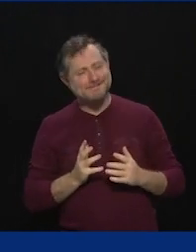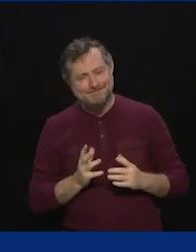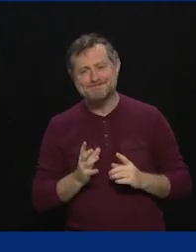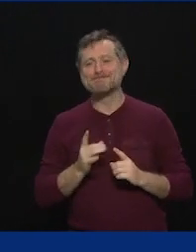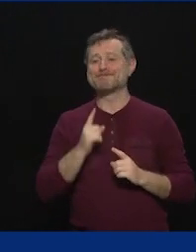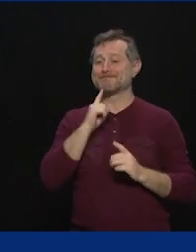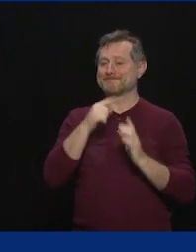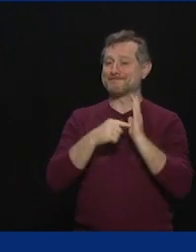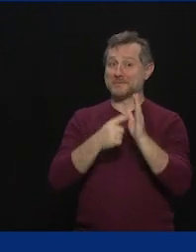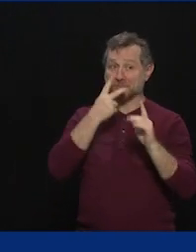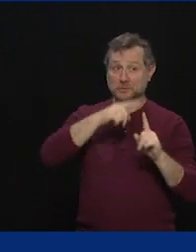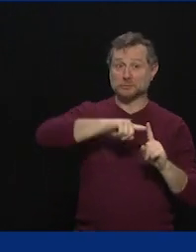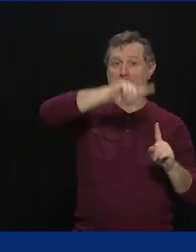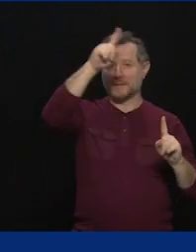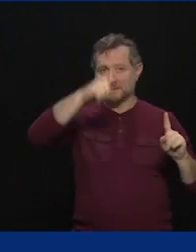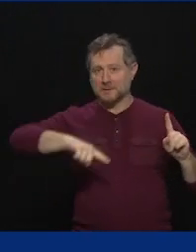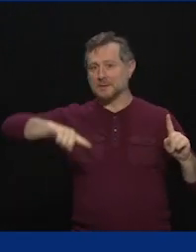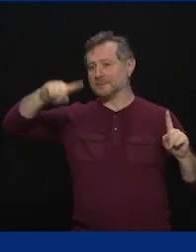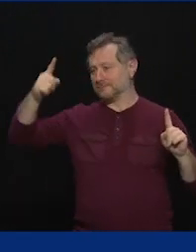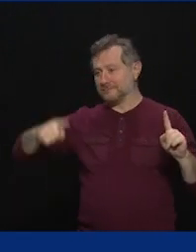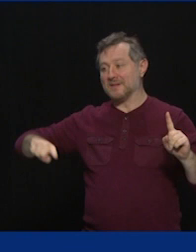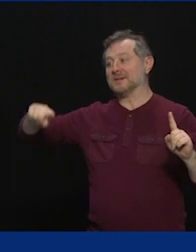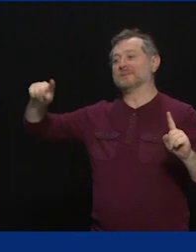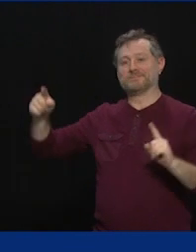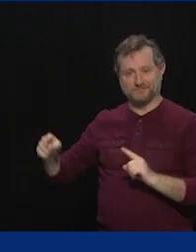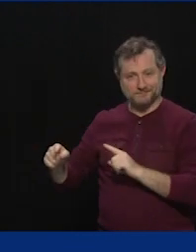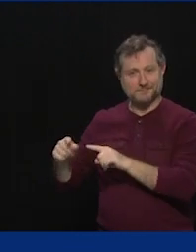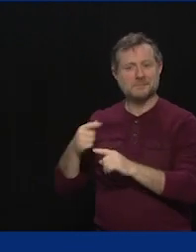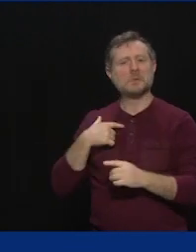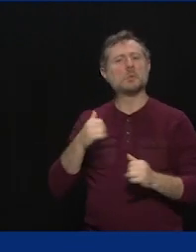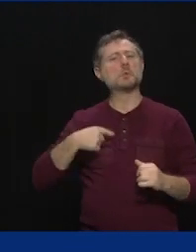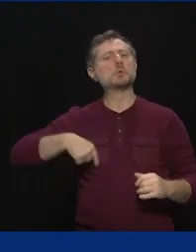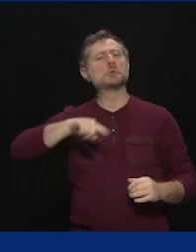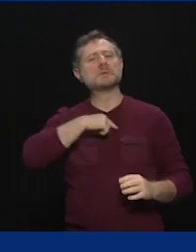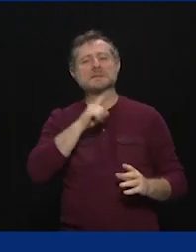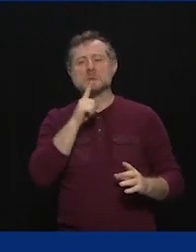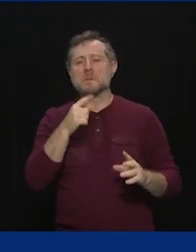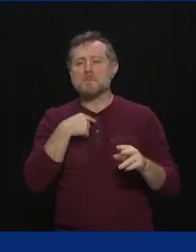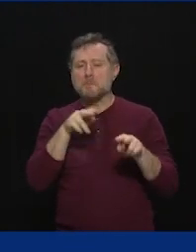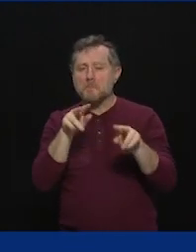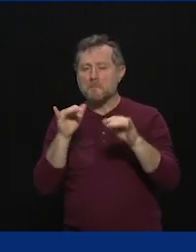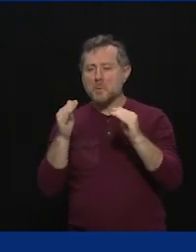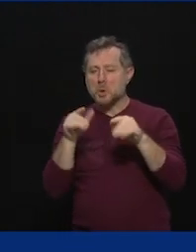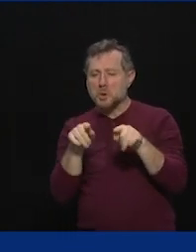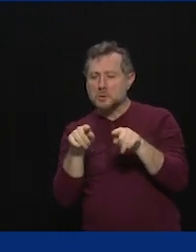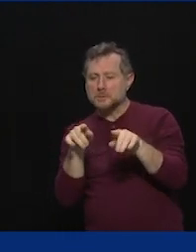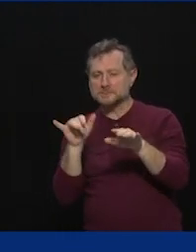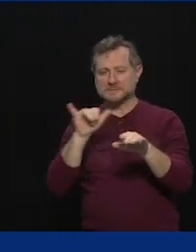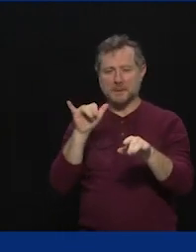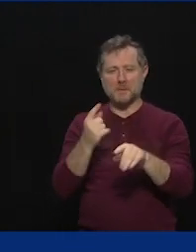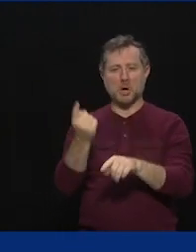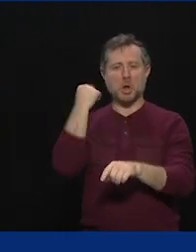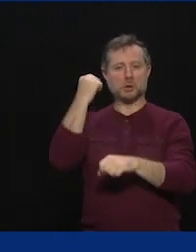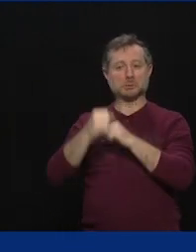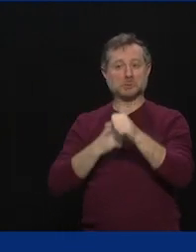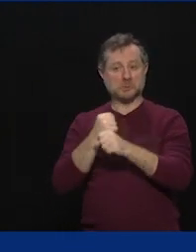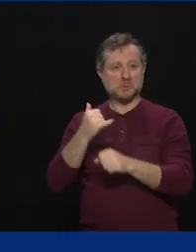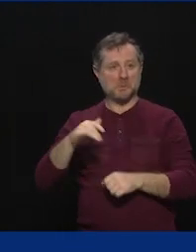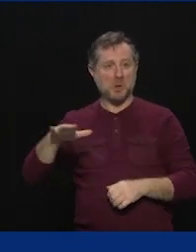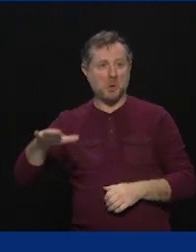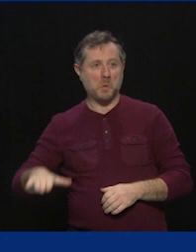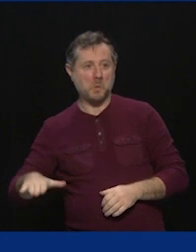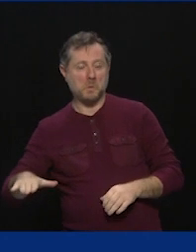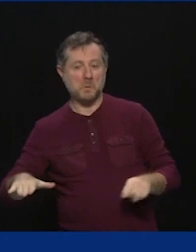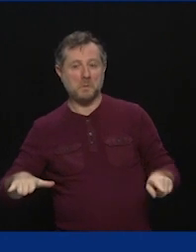graph here, we are paralleling where we were last year. The low point that you see was really the